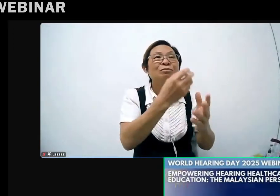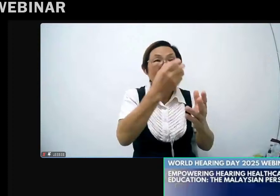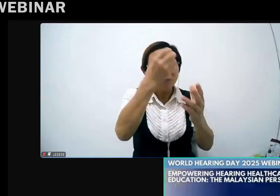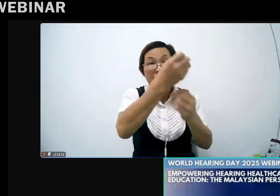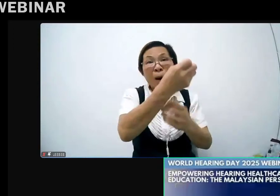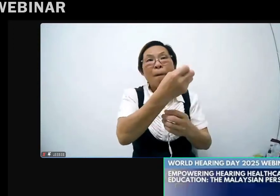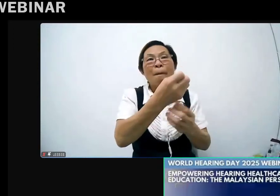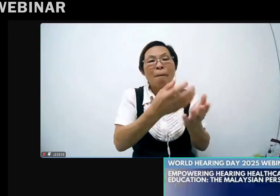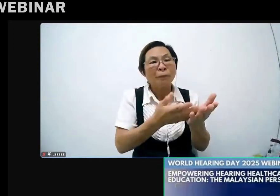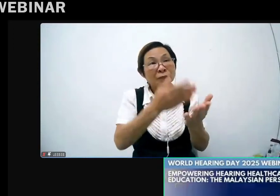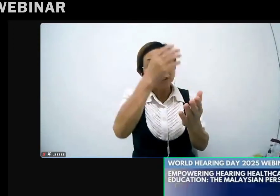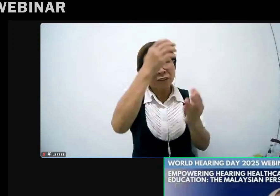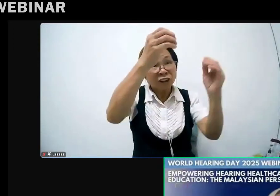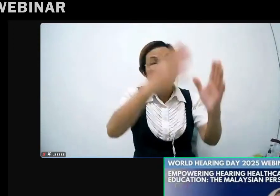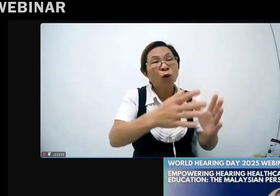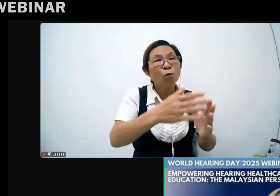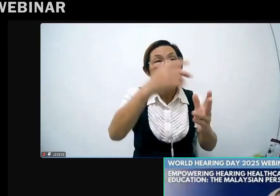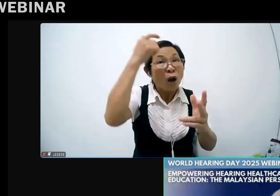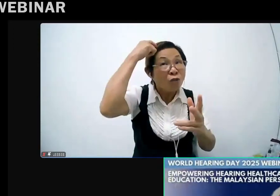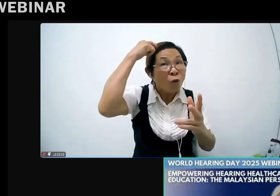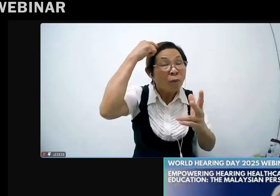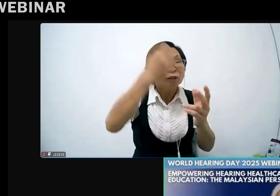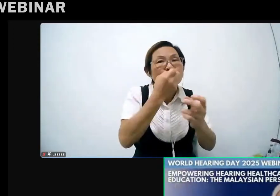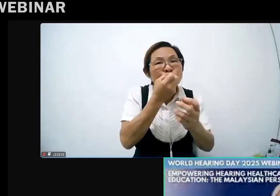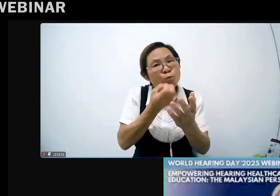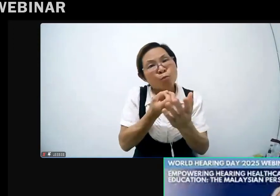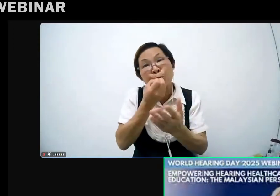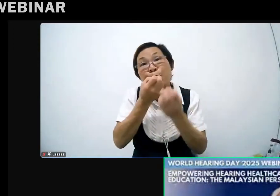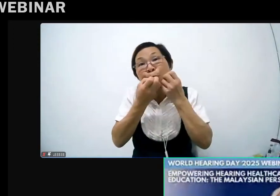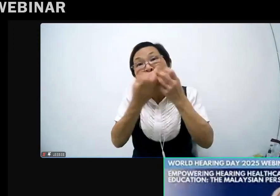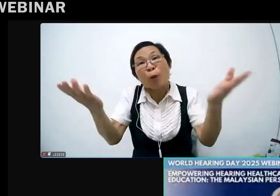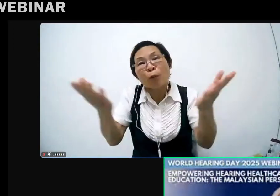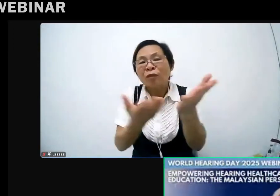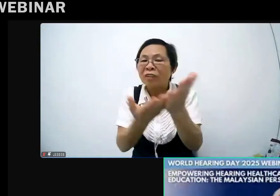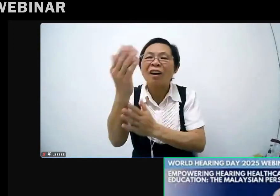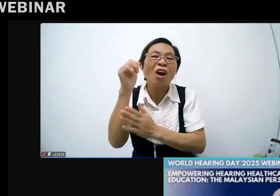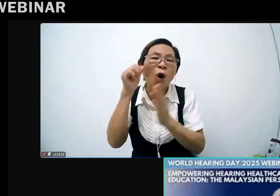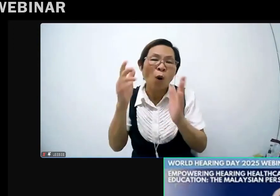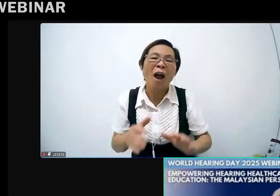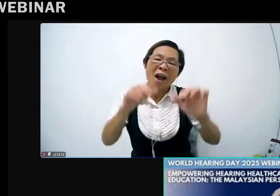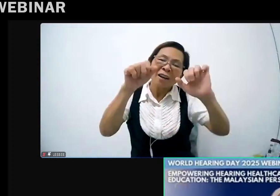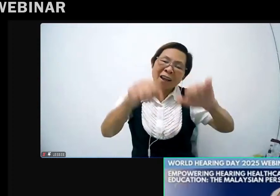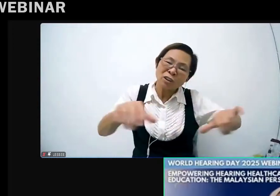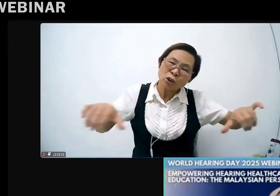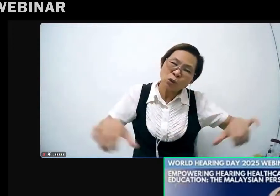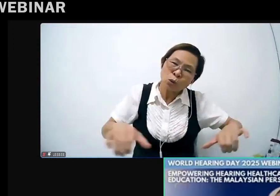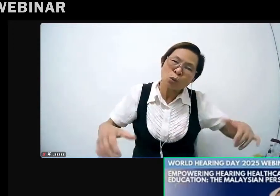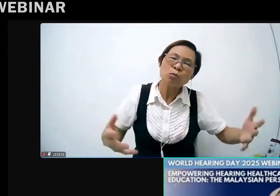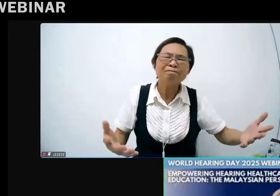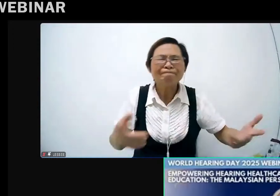means like school hospital. It can be that way, and it can be done by it's